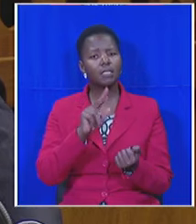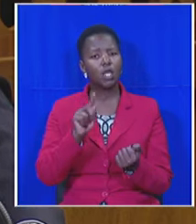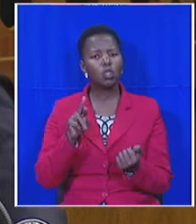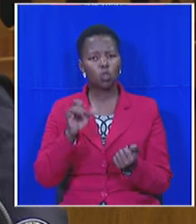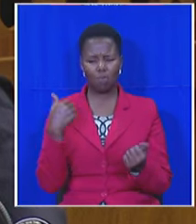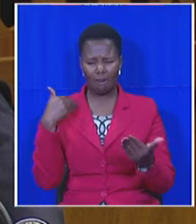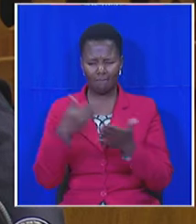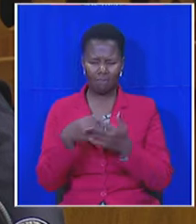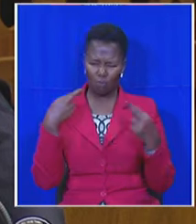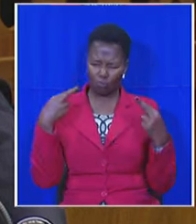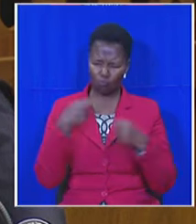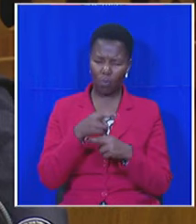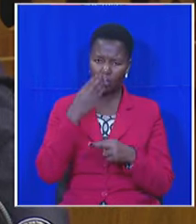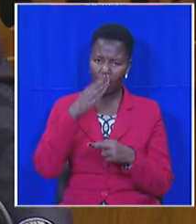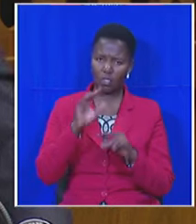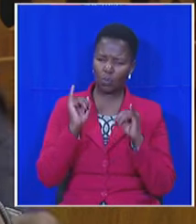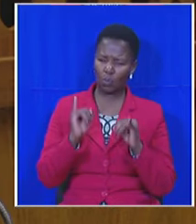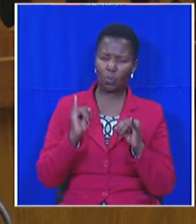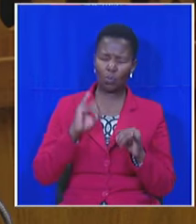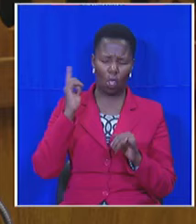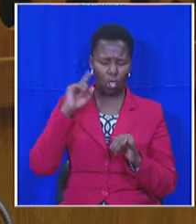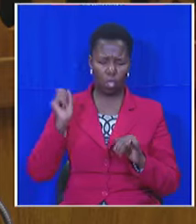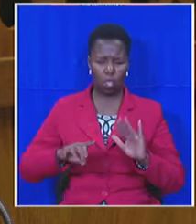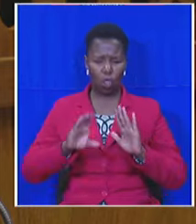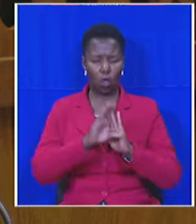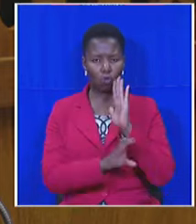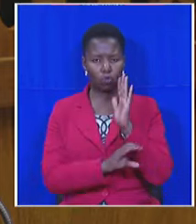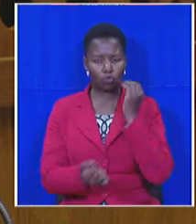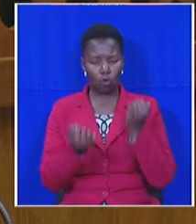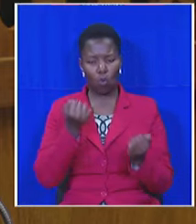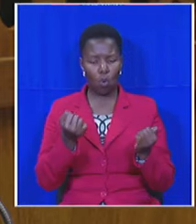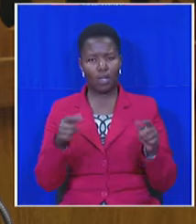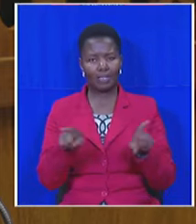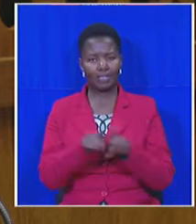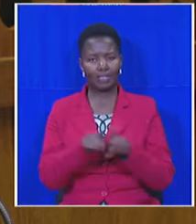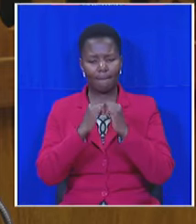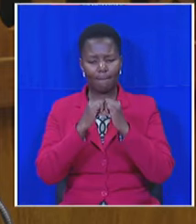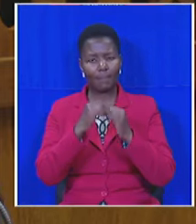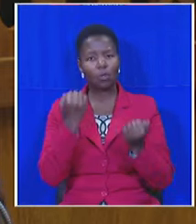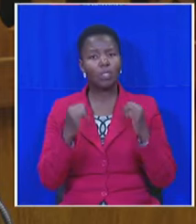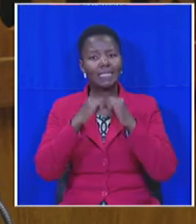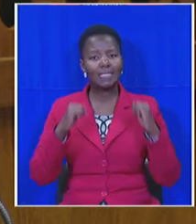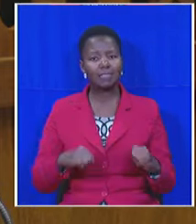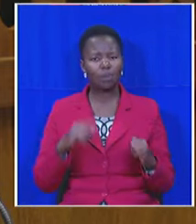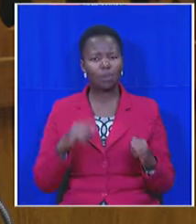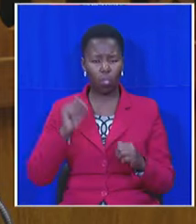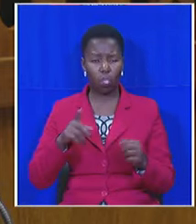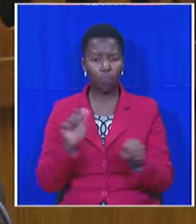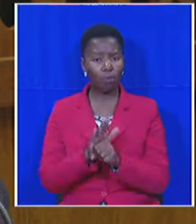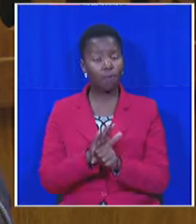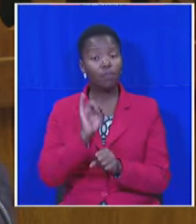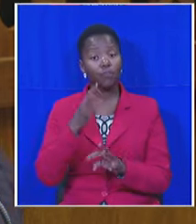and apparent contempt of the country's constitutional court and its justices. To support this budget will be